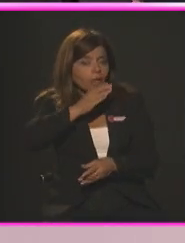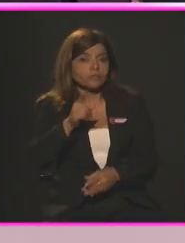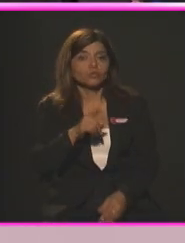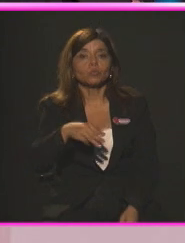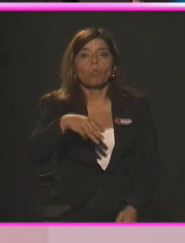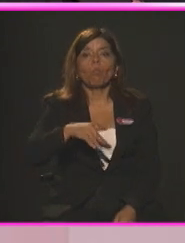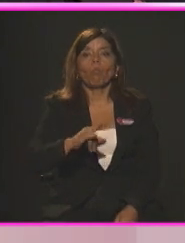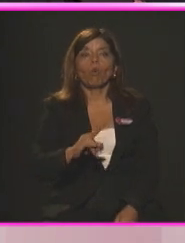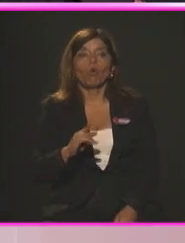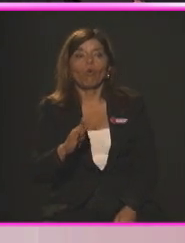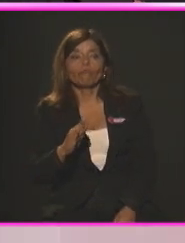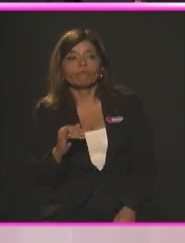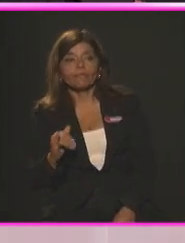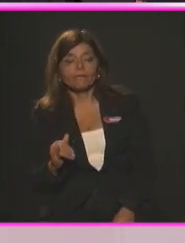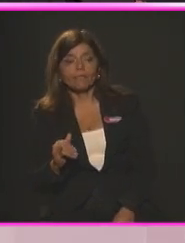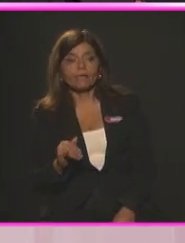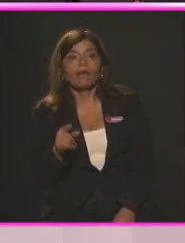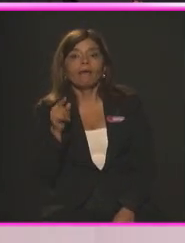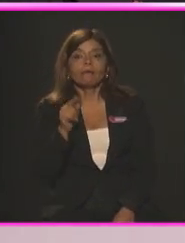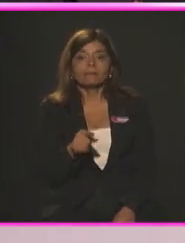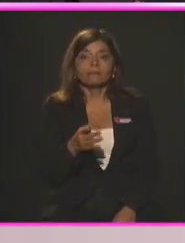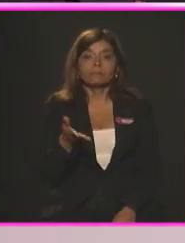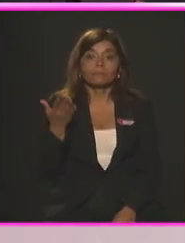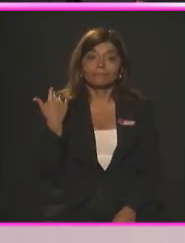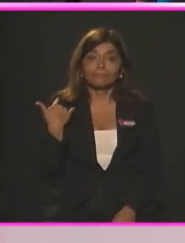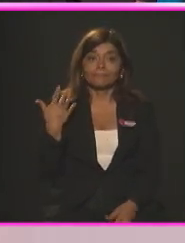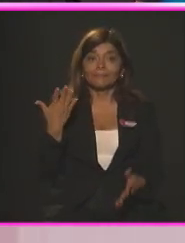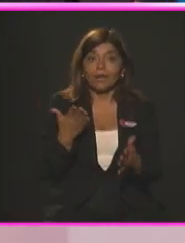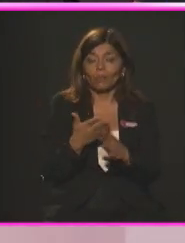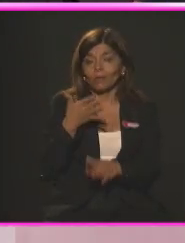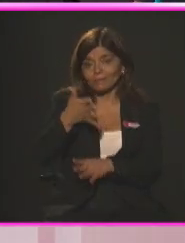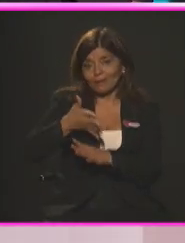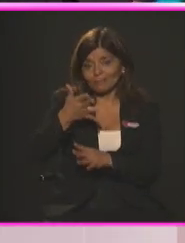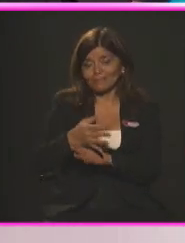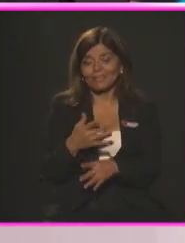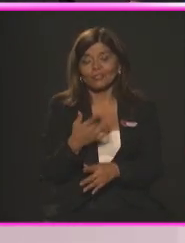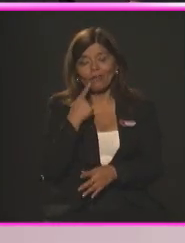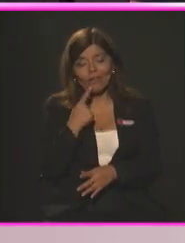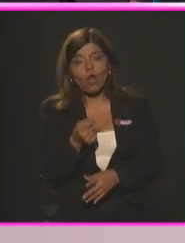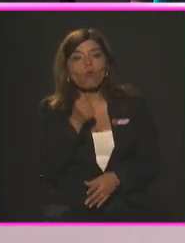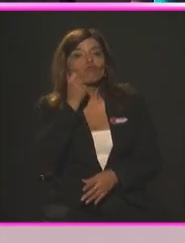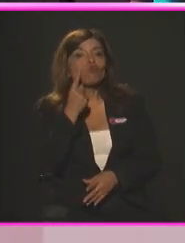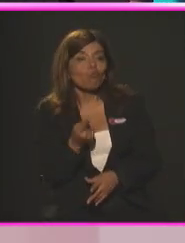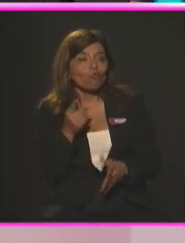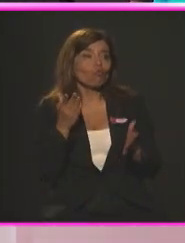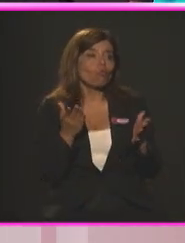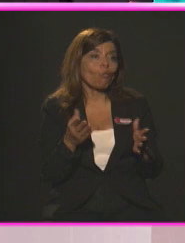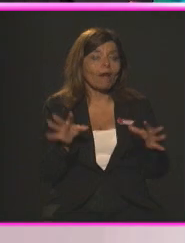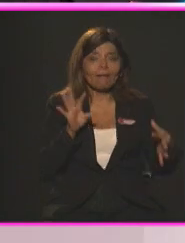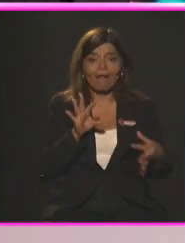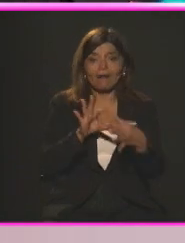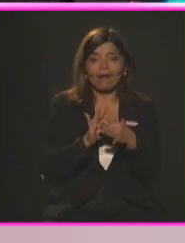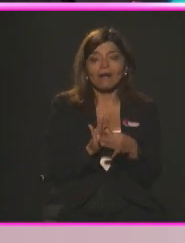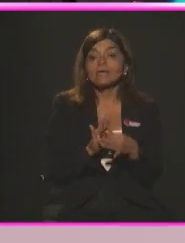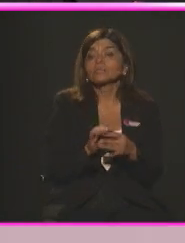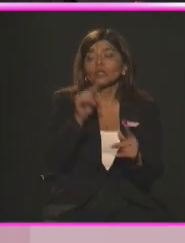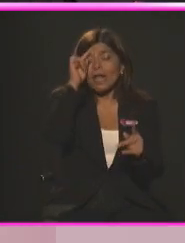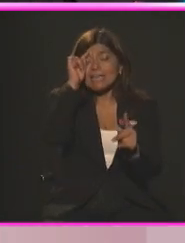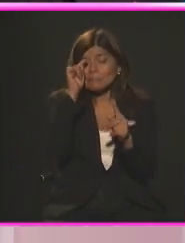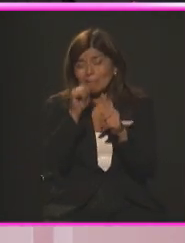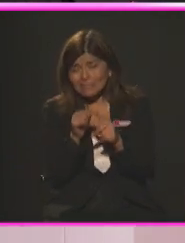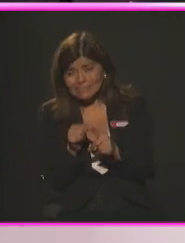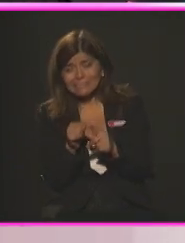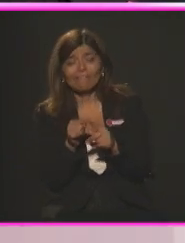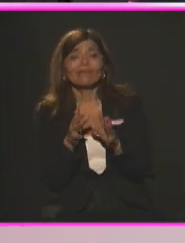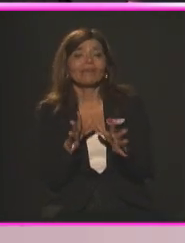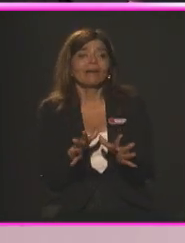time trying to figure out what all these complex displays meant. It is easy to understand lots of food, it is difficult to understand lots of